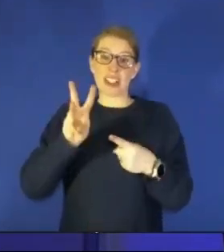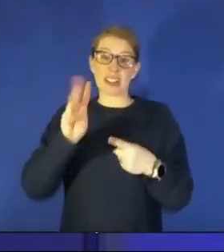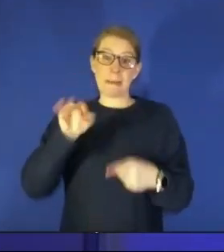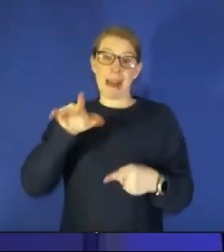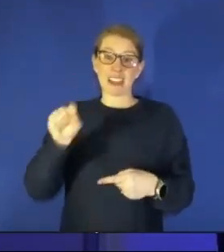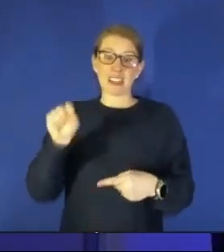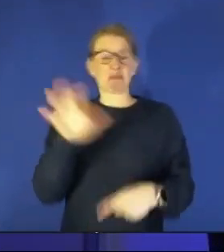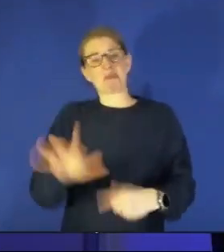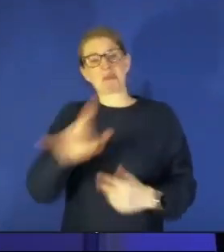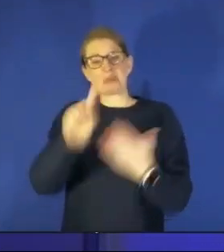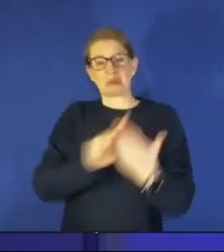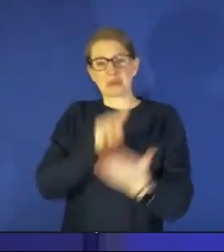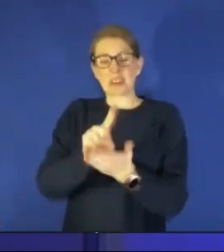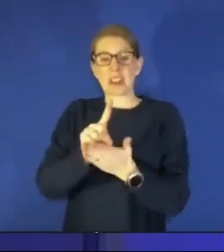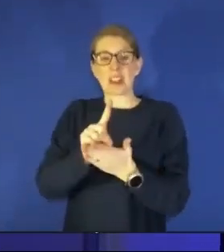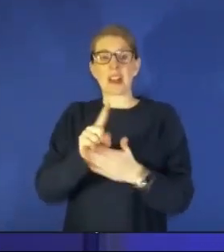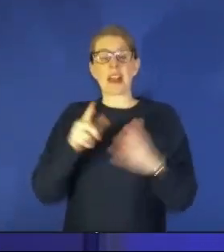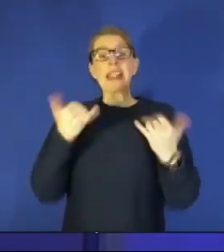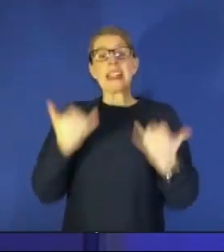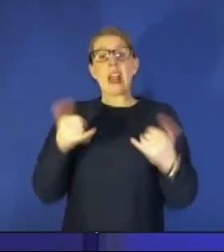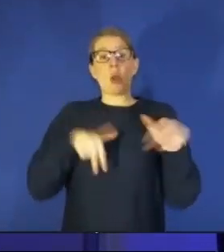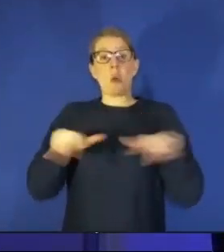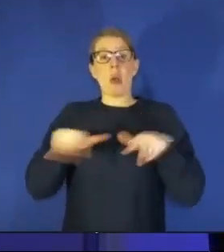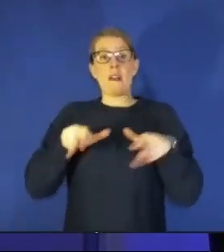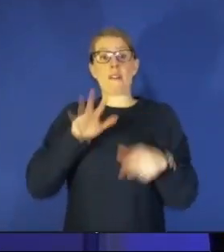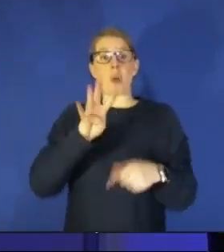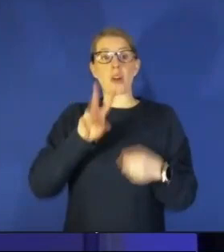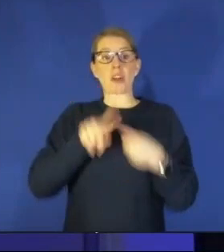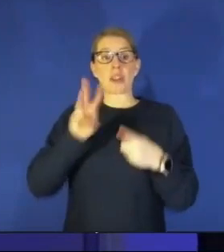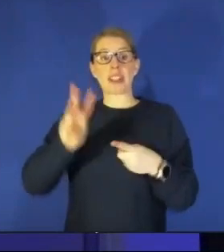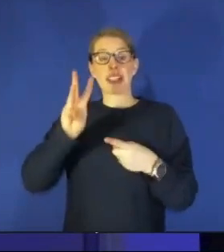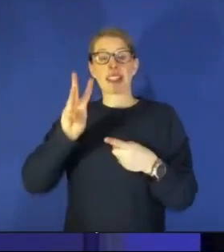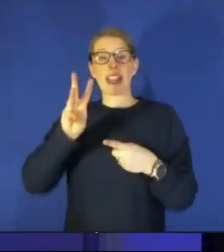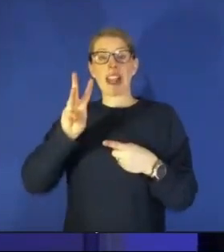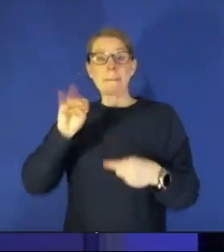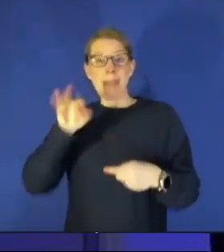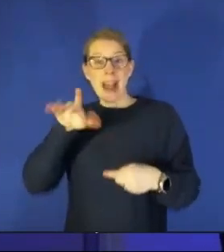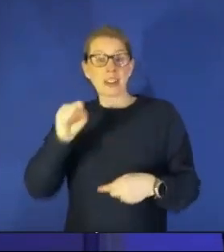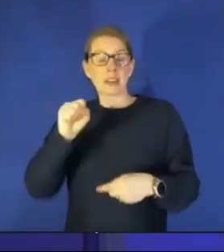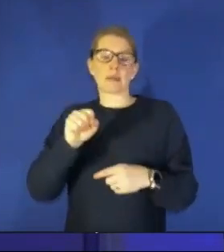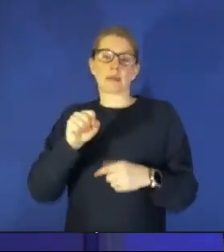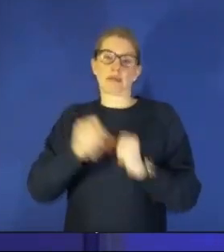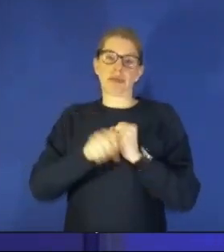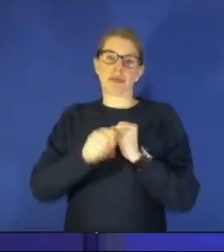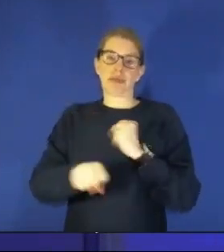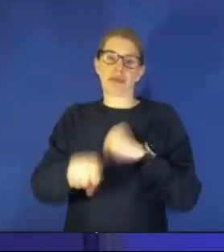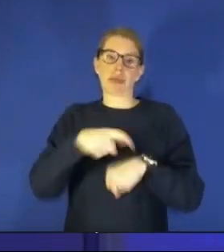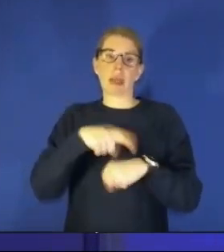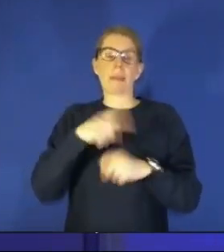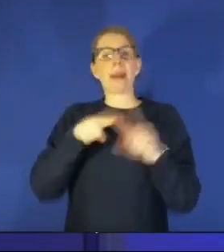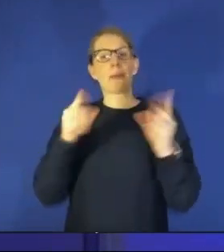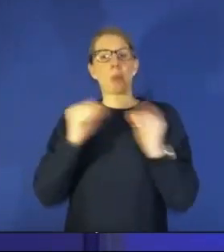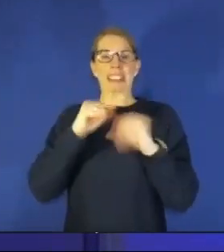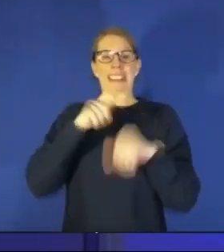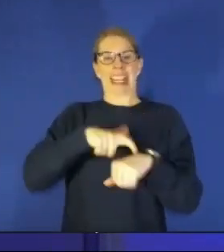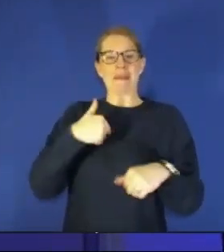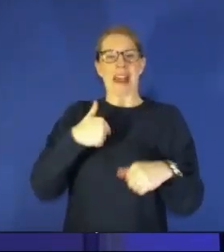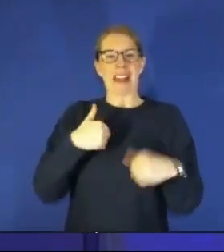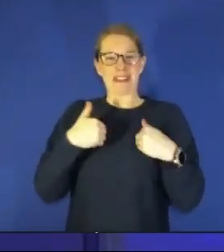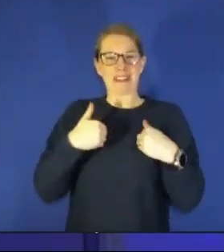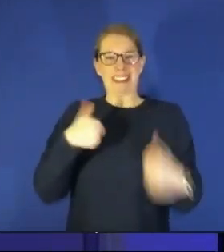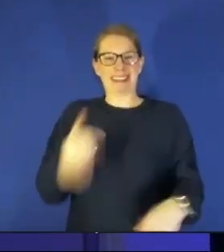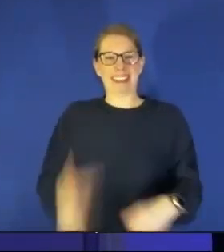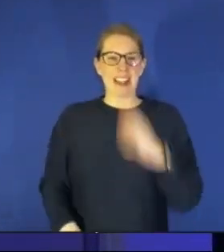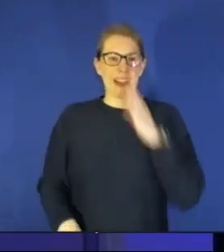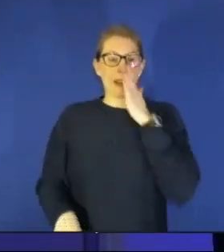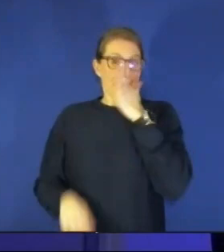hour or a little bit. Now you walk 4 to 6 miles a day. It takes a lot longer. But I have a lot longer period of time to do it. So the other thing I do is I